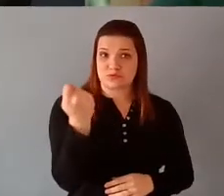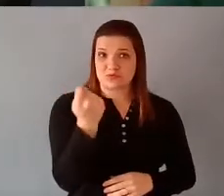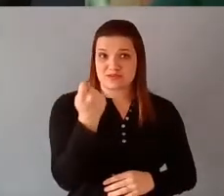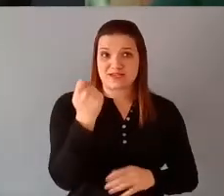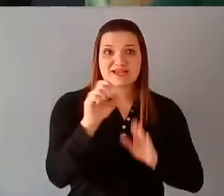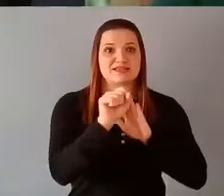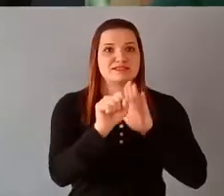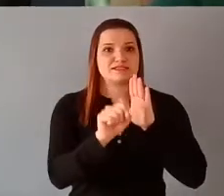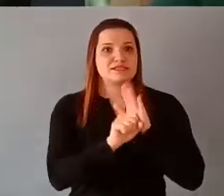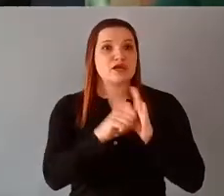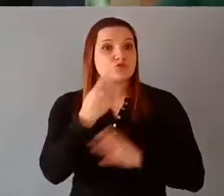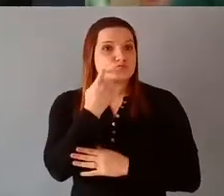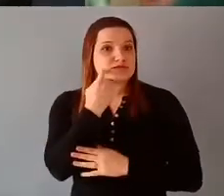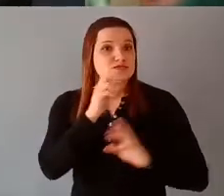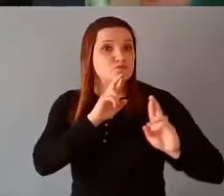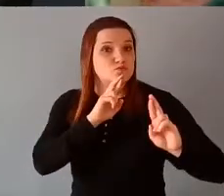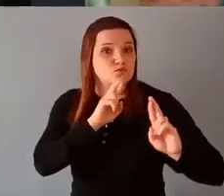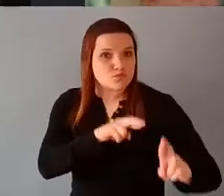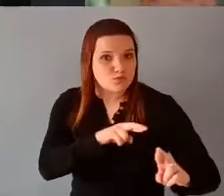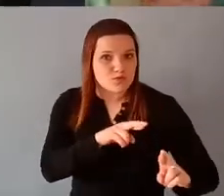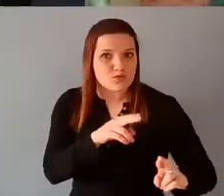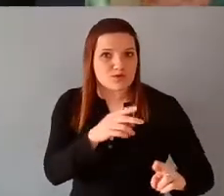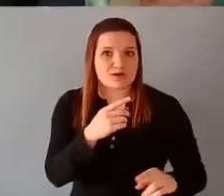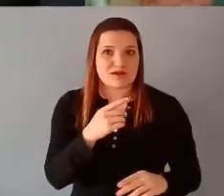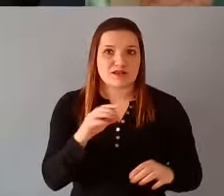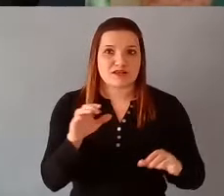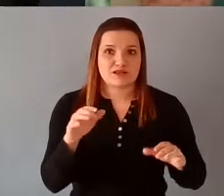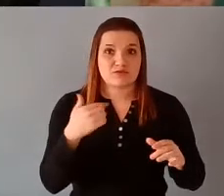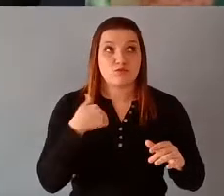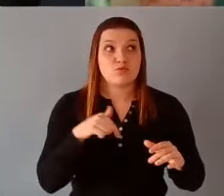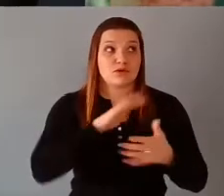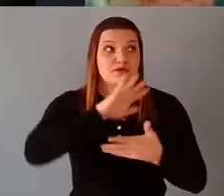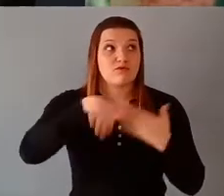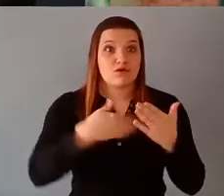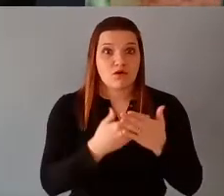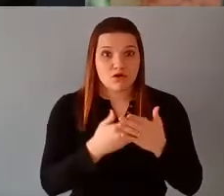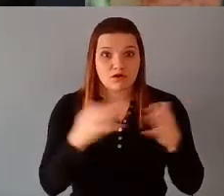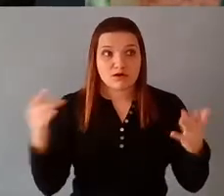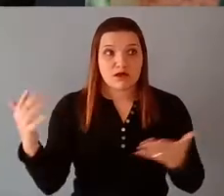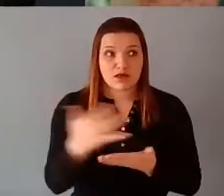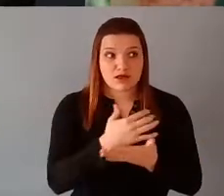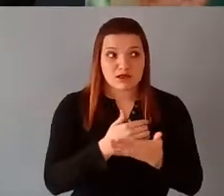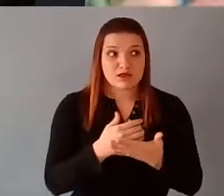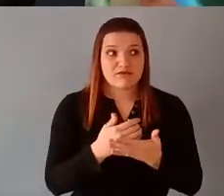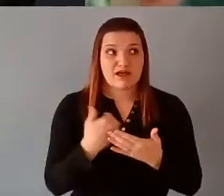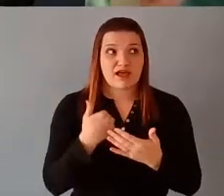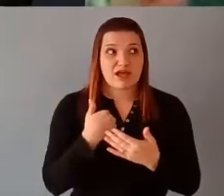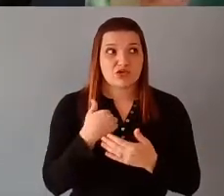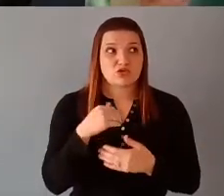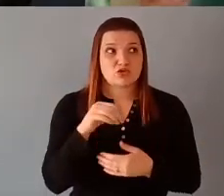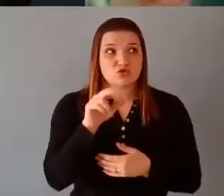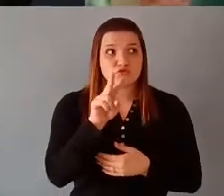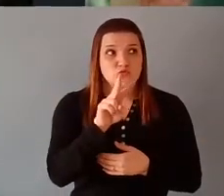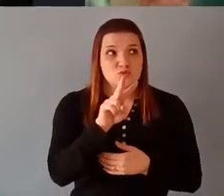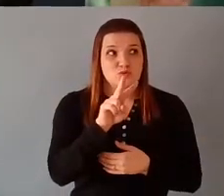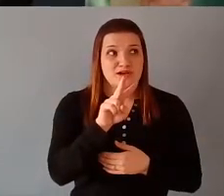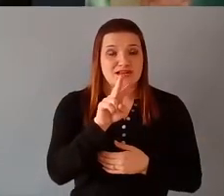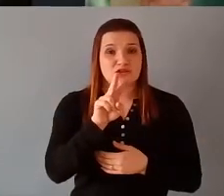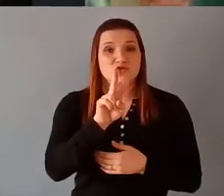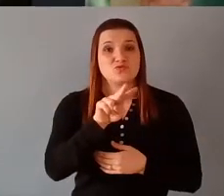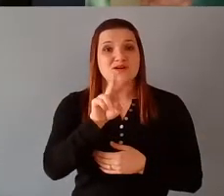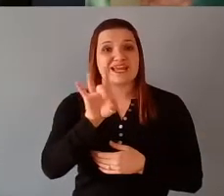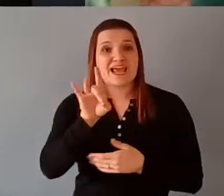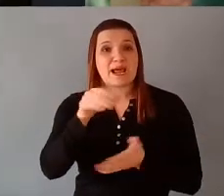report, they now have conducted, or we have all conducted collectively, just shy of 28 million